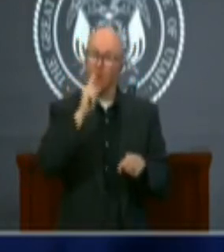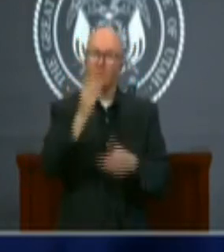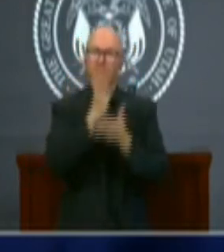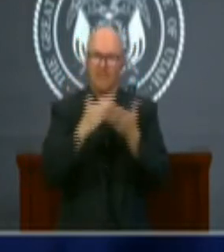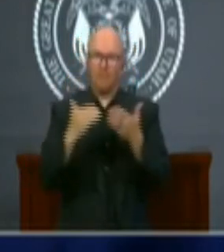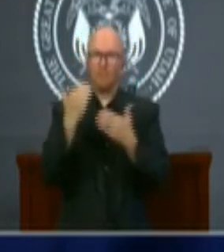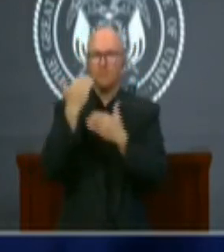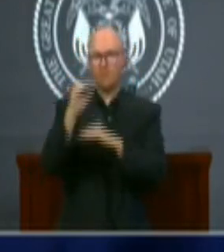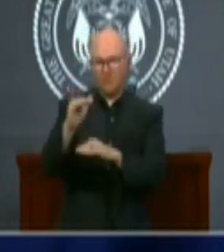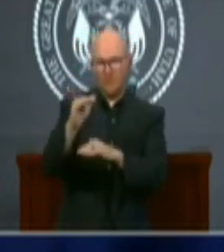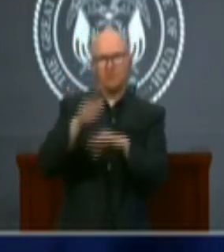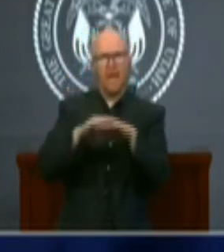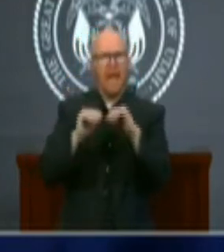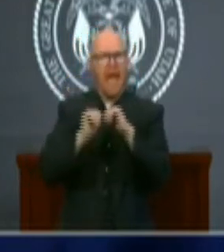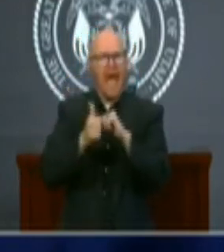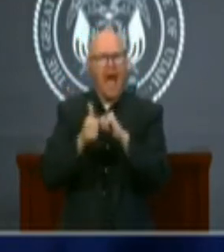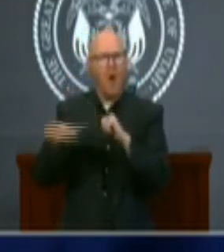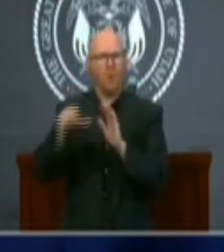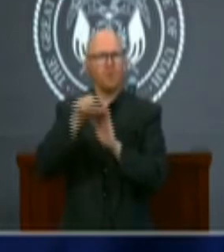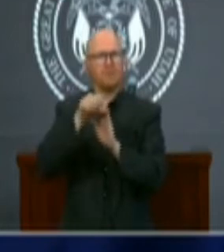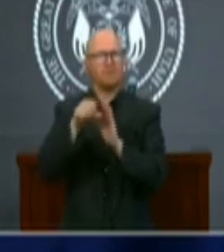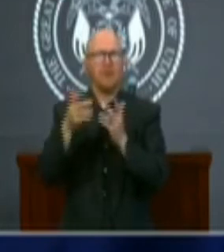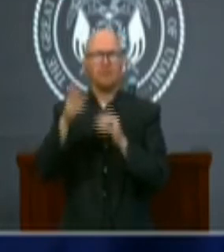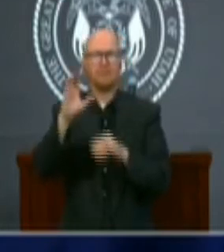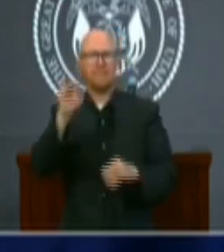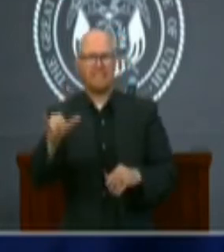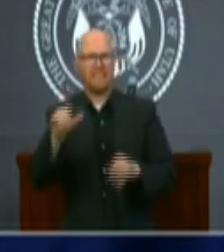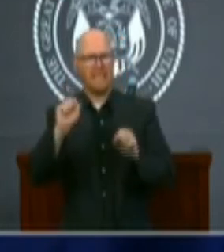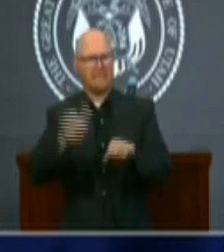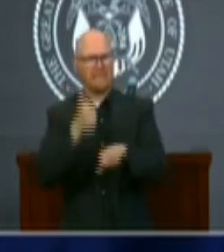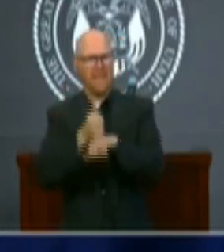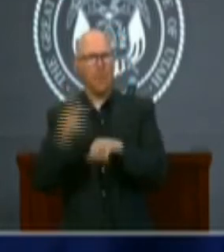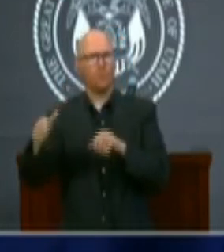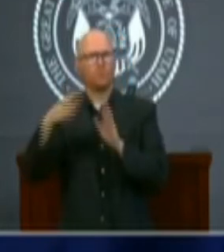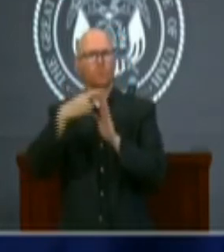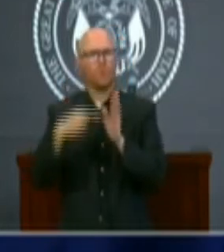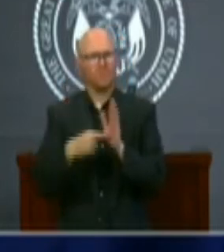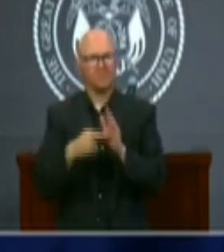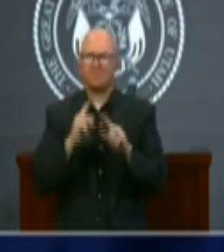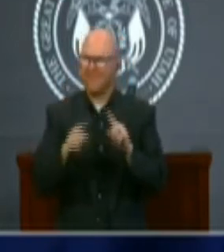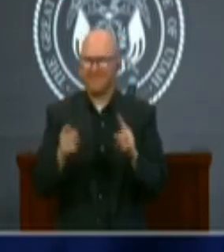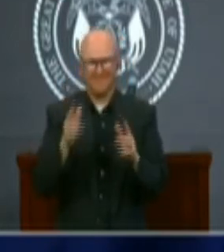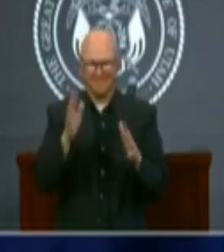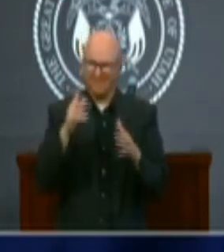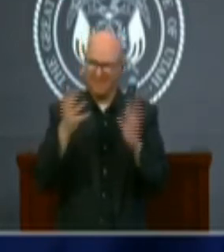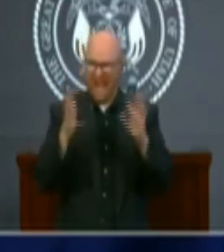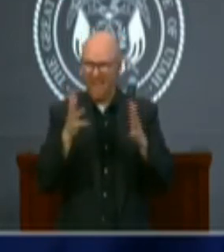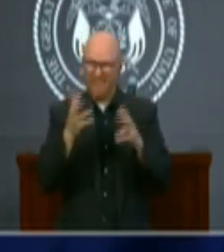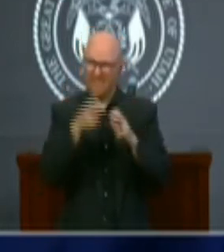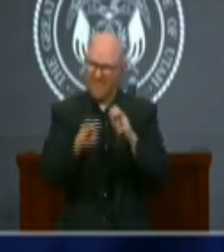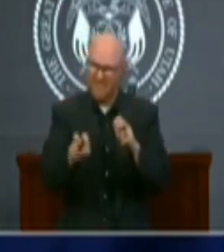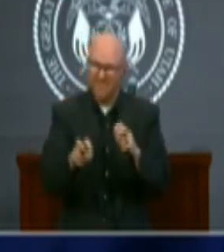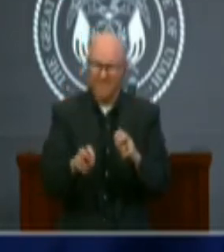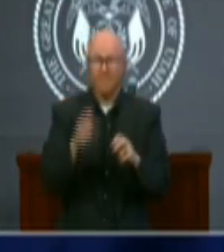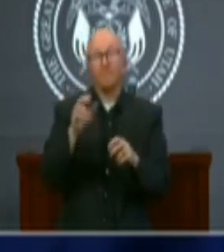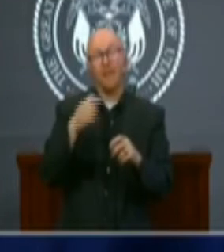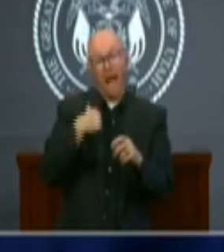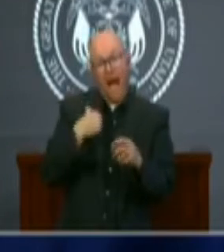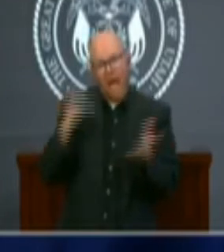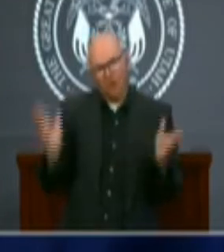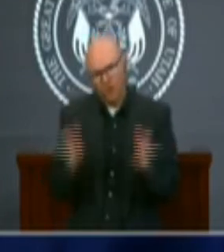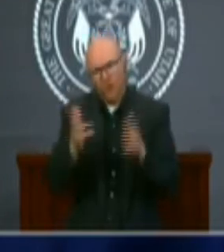to do that under the statute. Now, I would also encourage, as cities are looking at this,